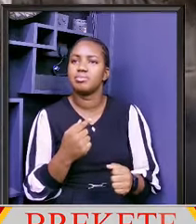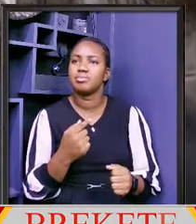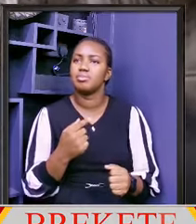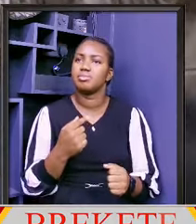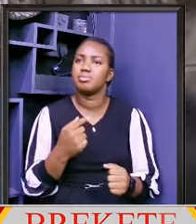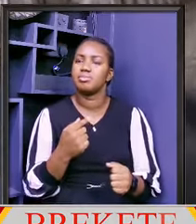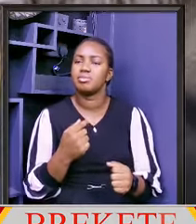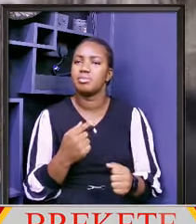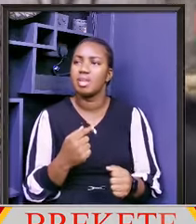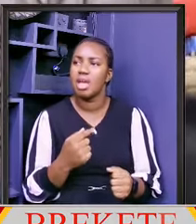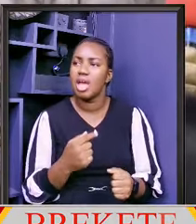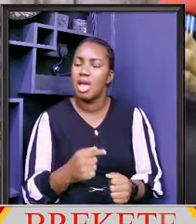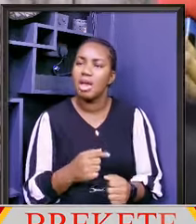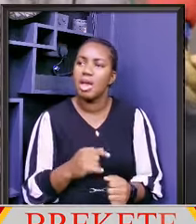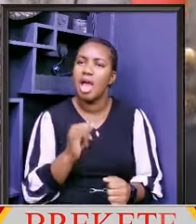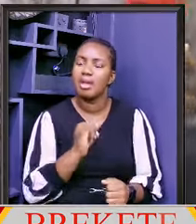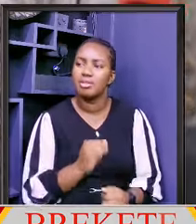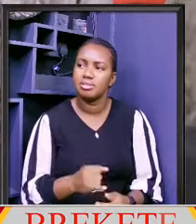No, him.